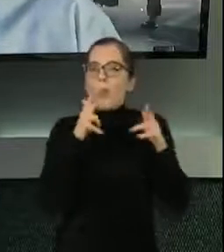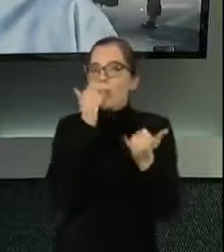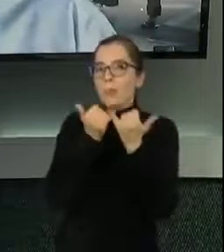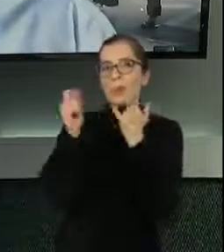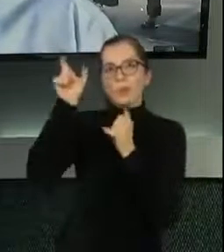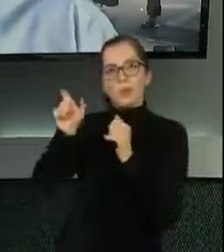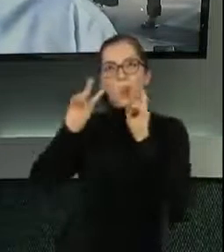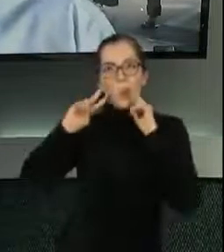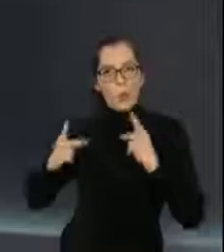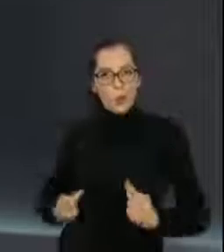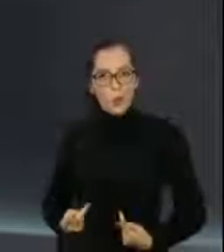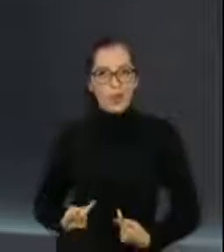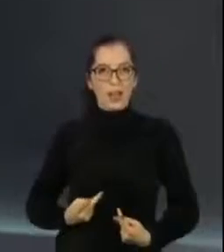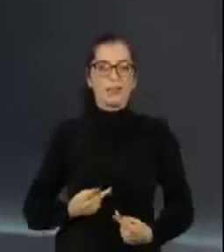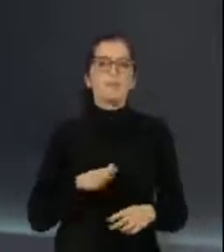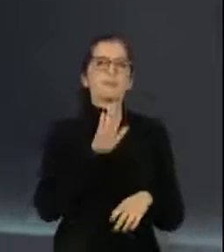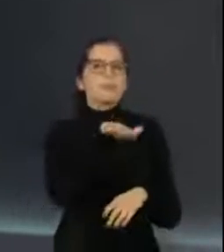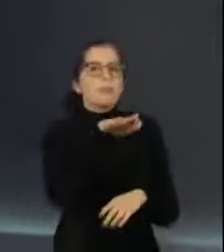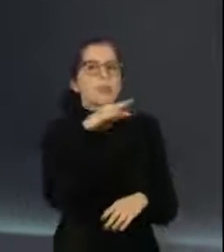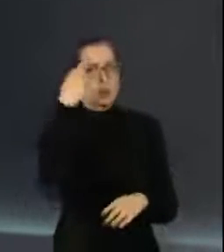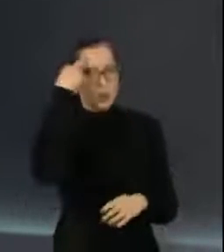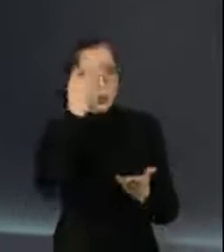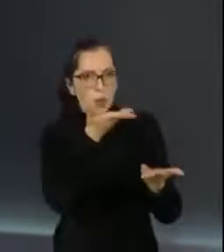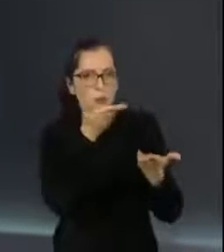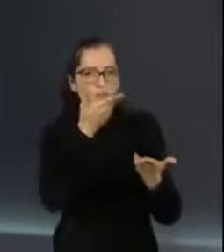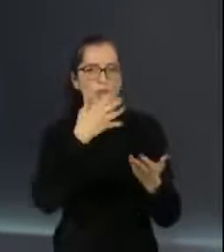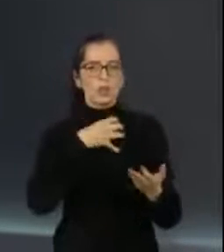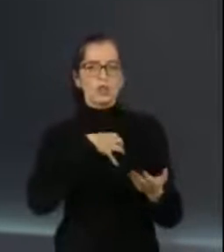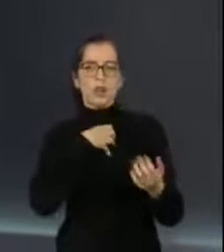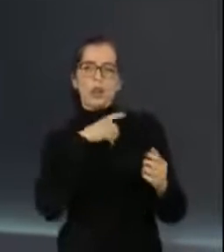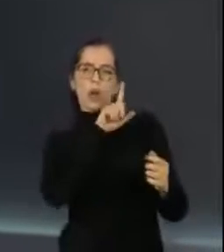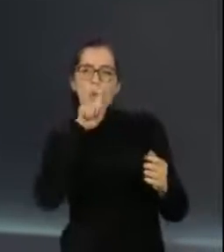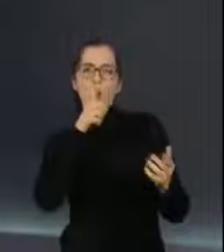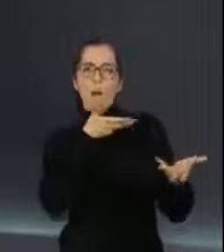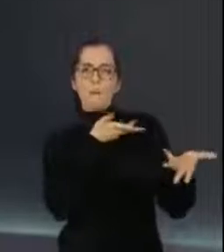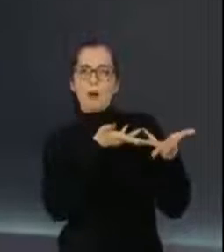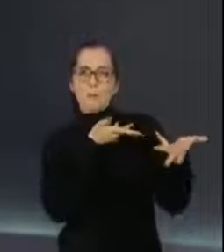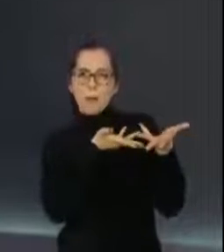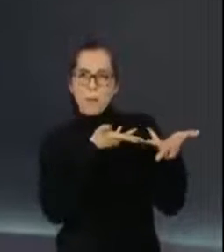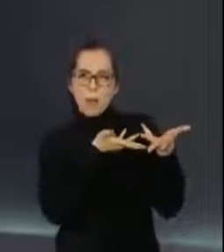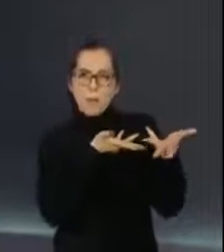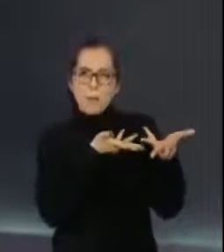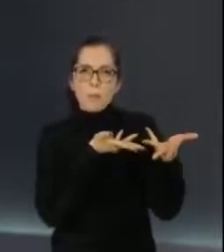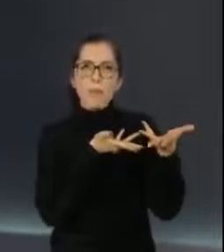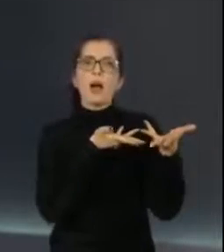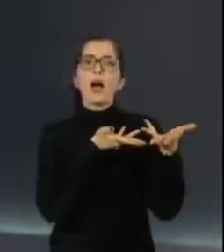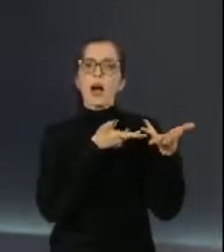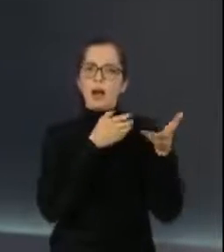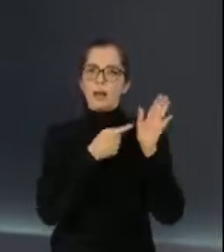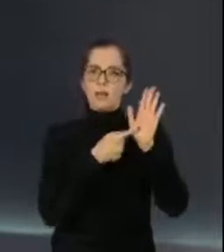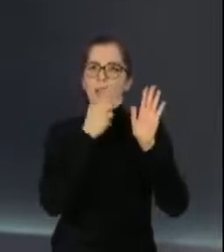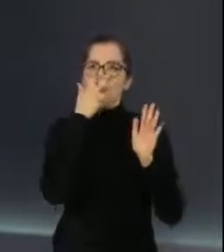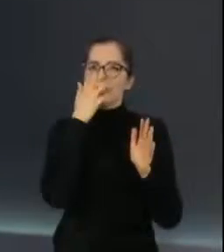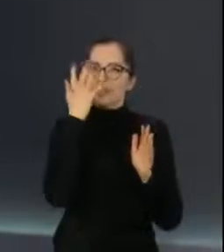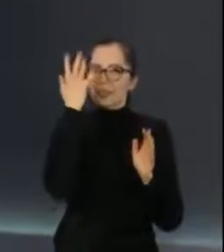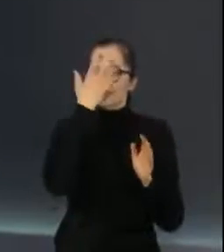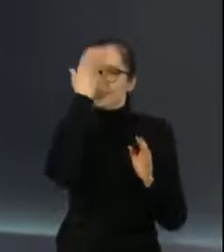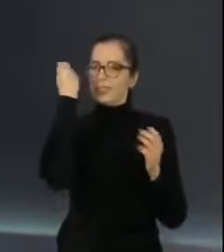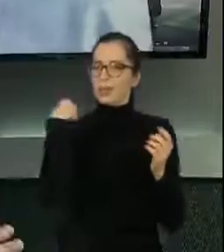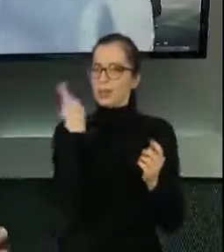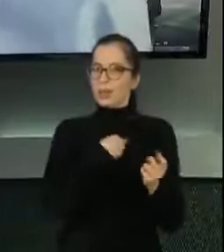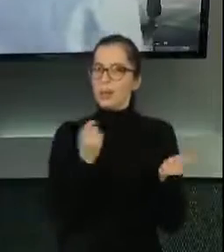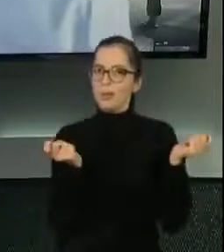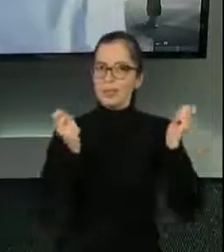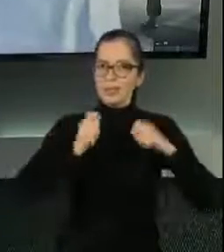humans do that too. So would you say that the verbal language made us forget our